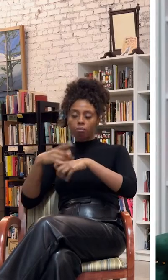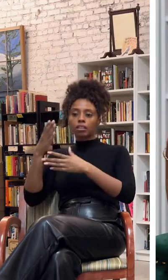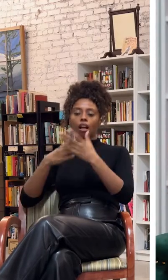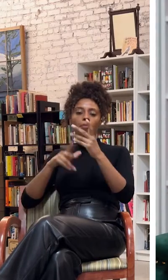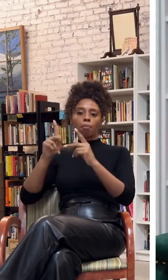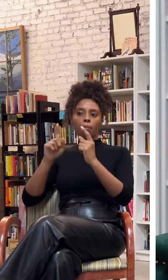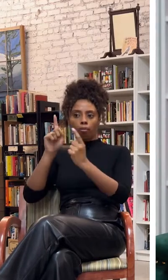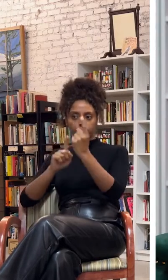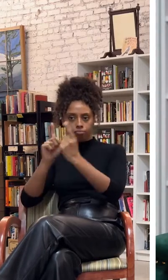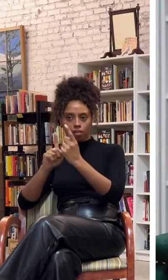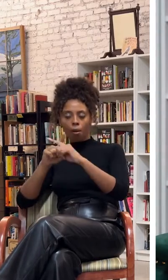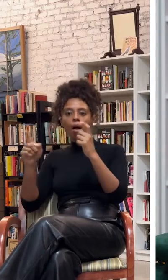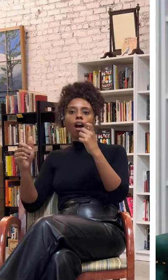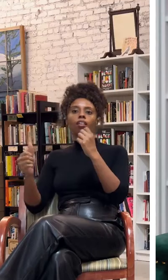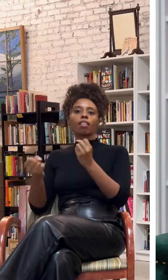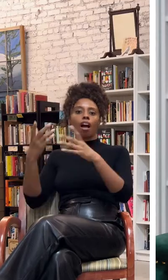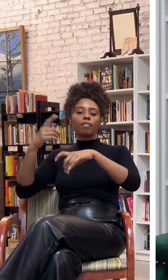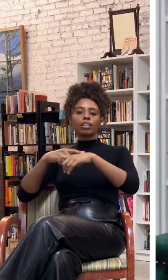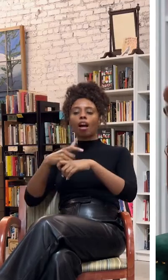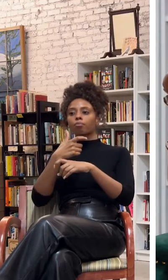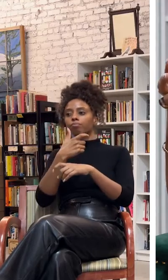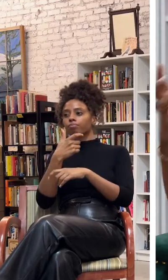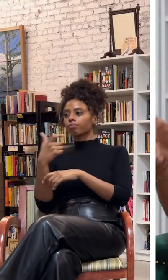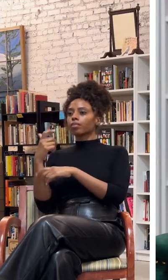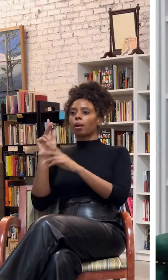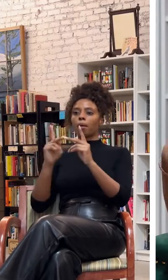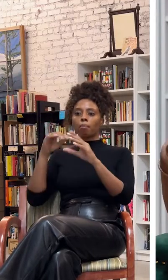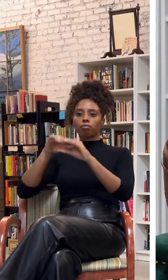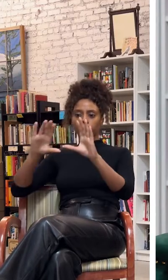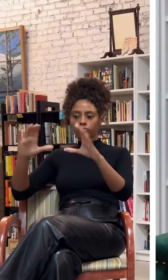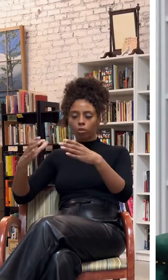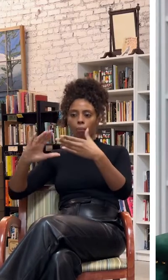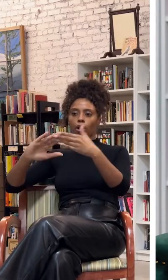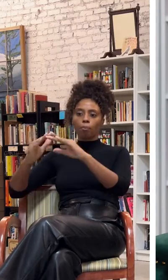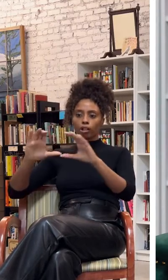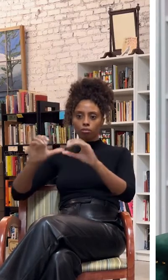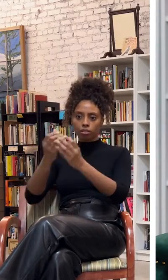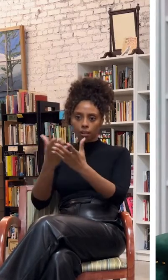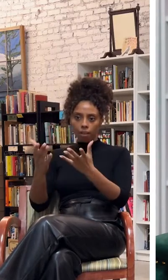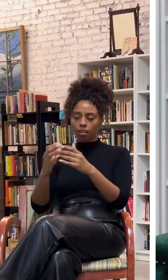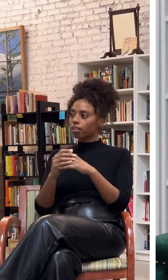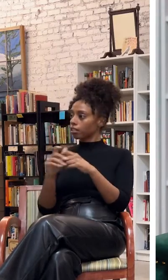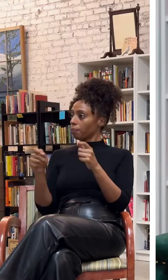speak to one-on-one, but a lot of it was witnessing people in collective and community doing something.